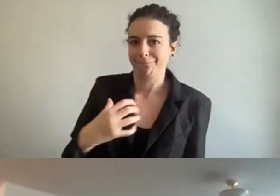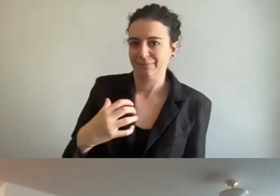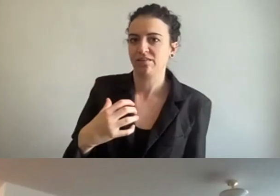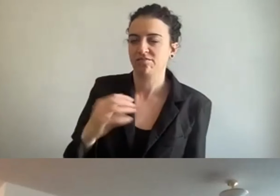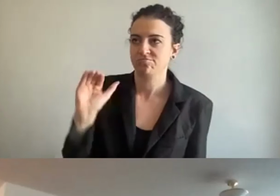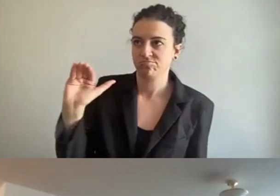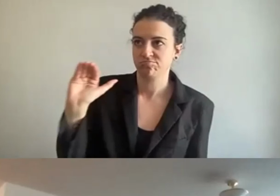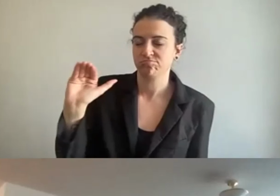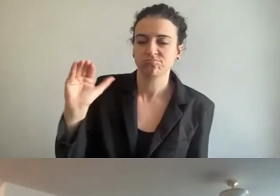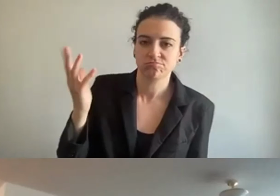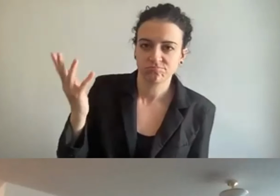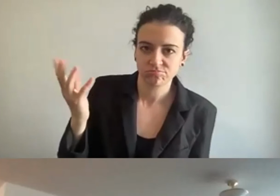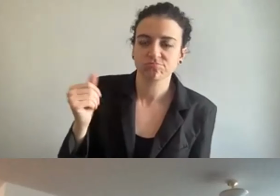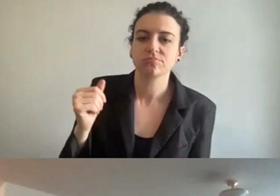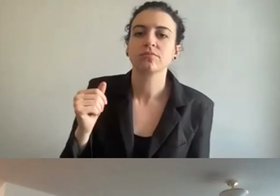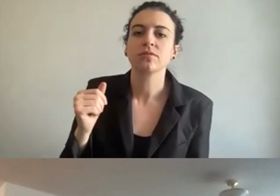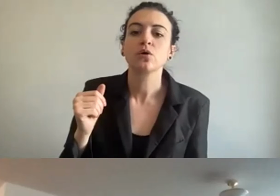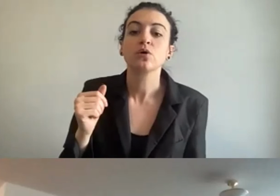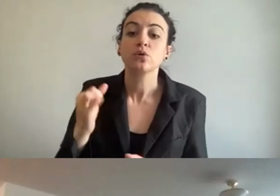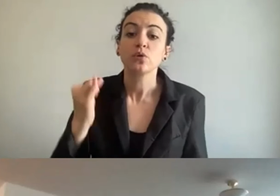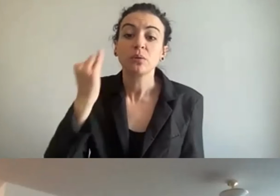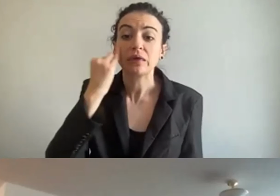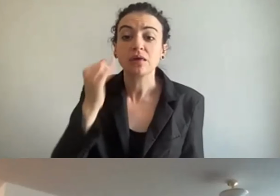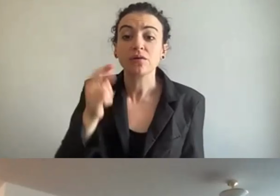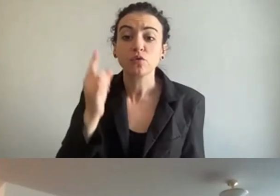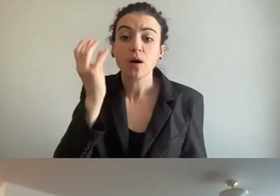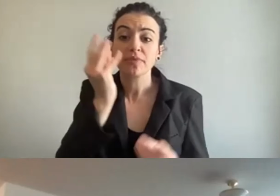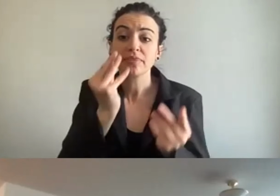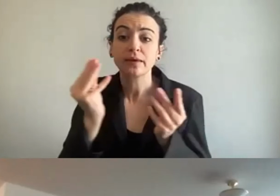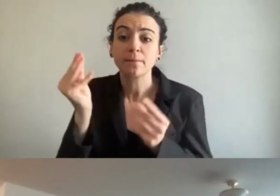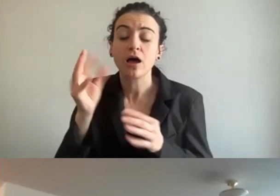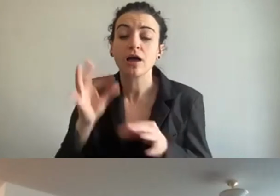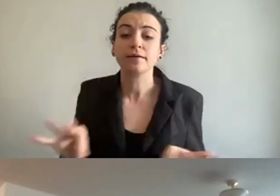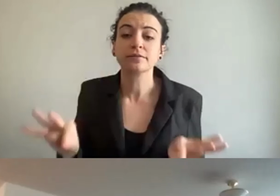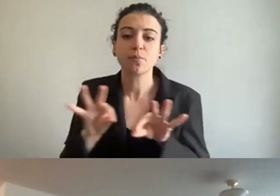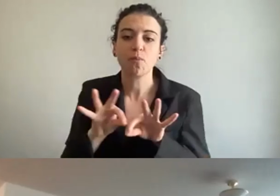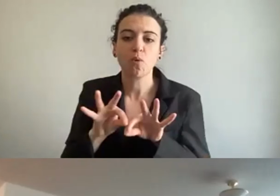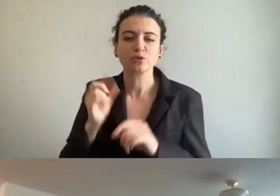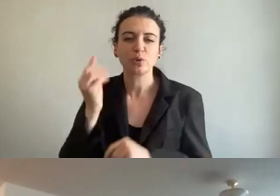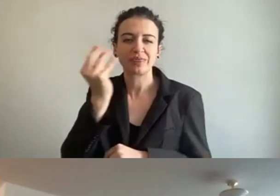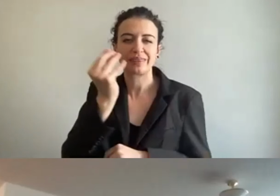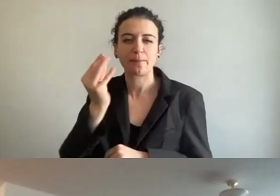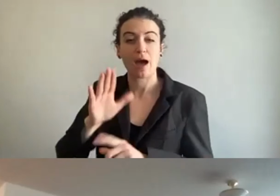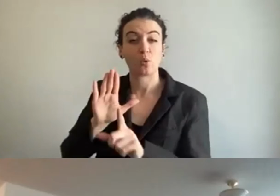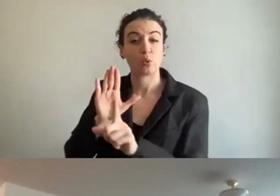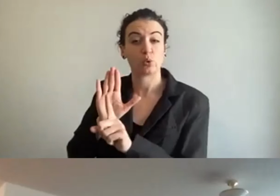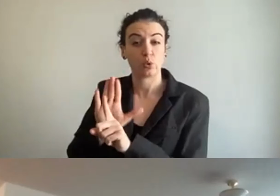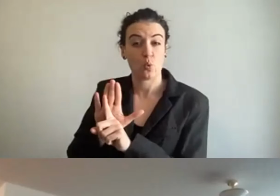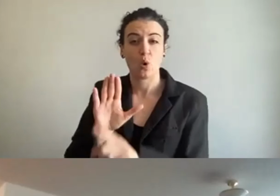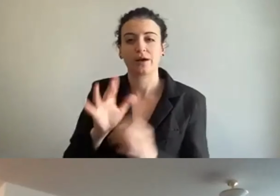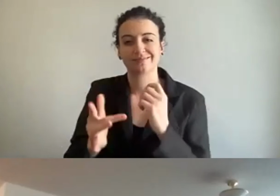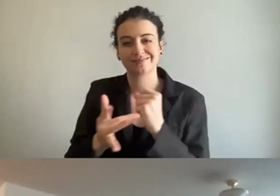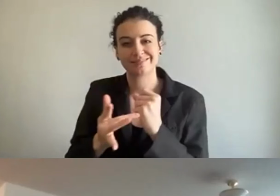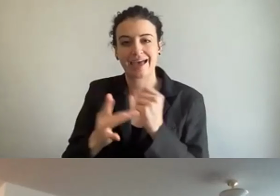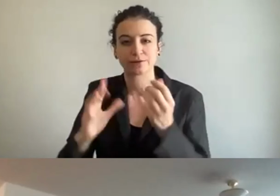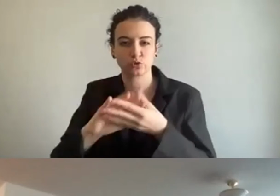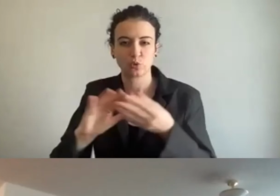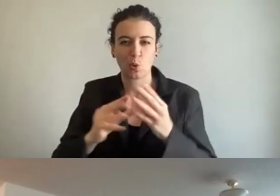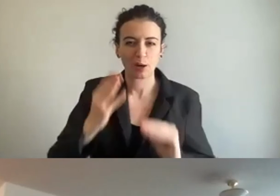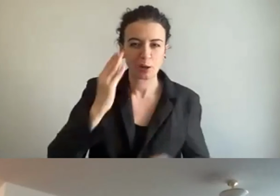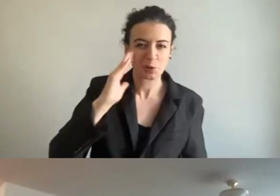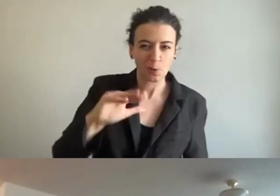you think about this yourself, you have to think about your tech story and why it's important to you, and write